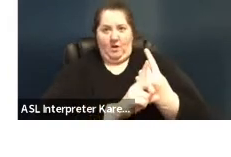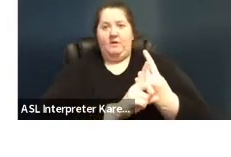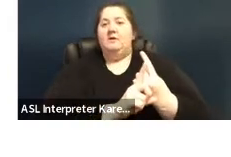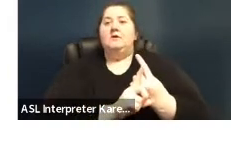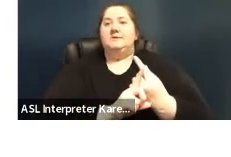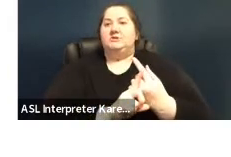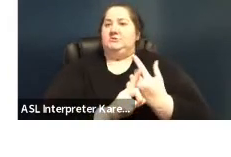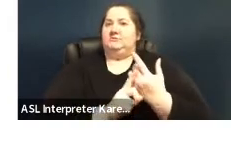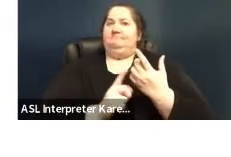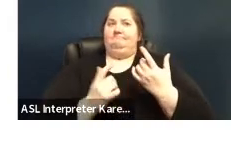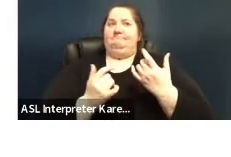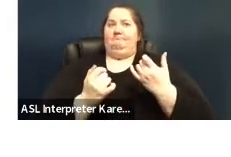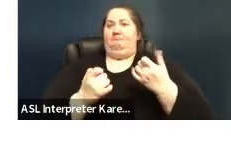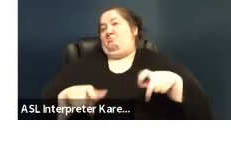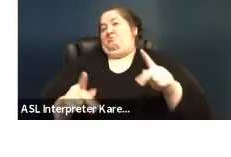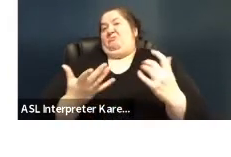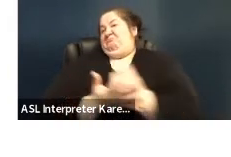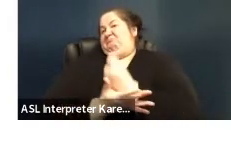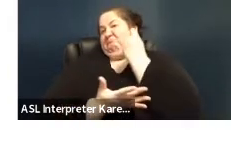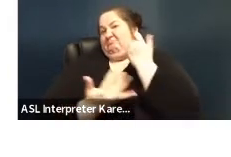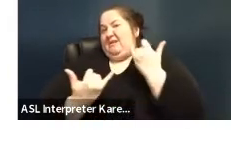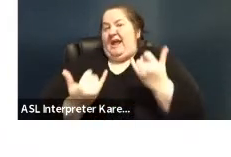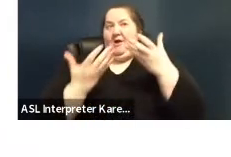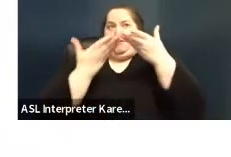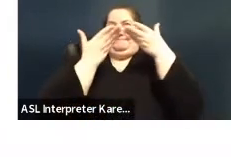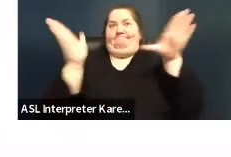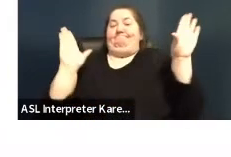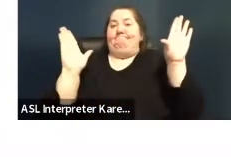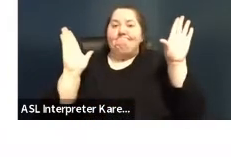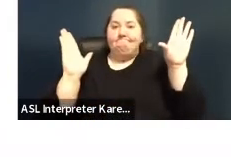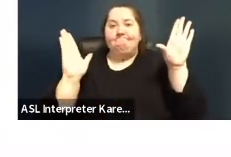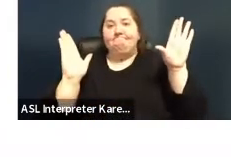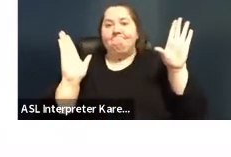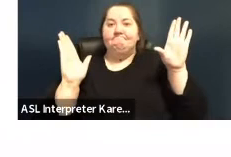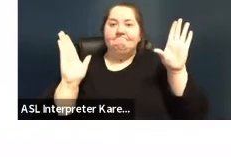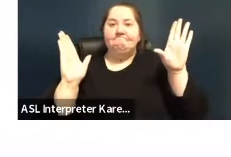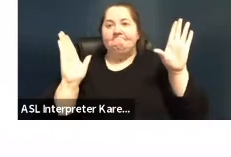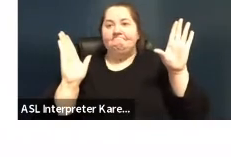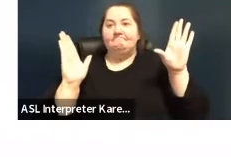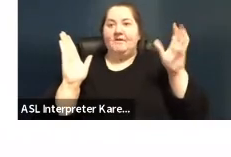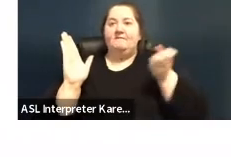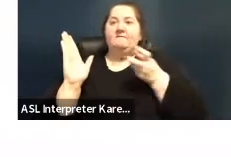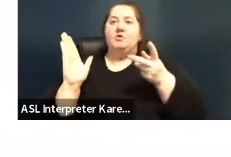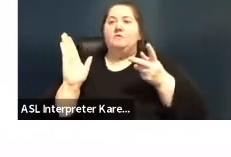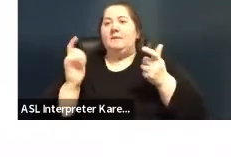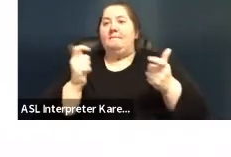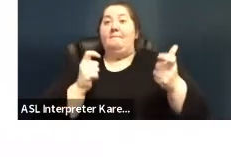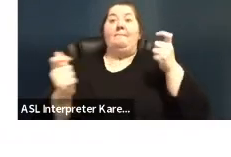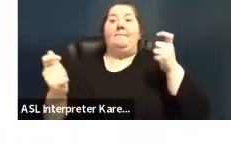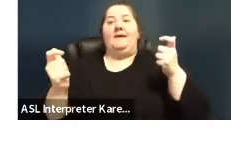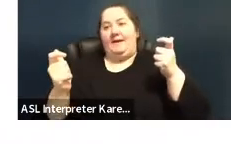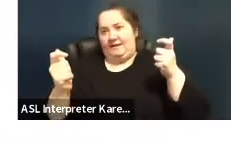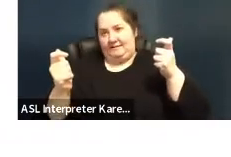thought we'd take this opportunity to sort of talk about a couple of the sort of big